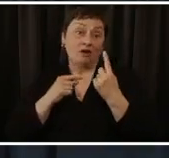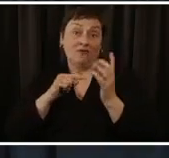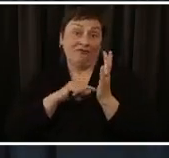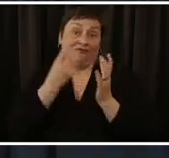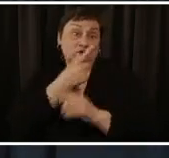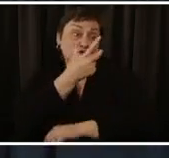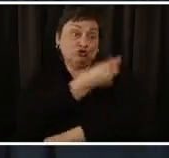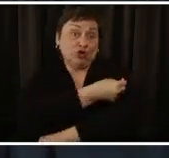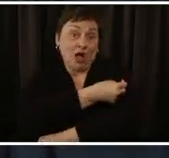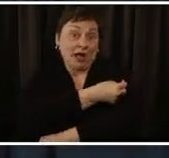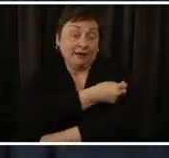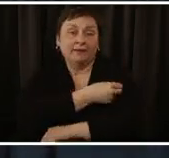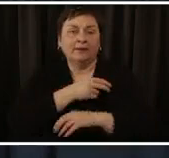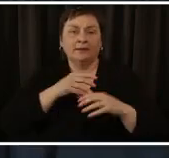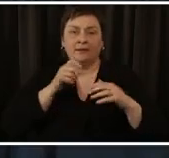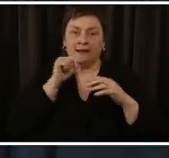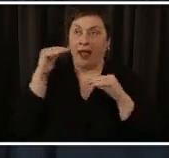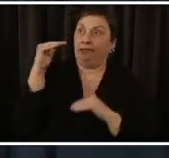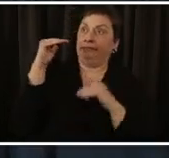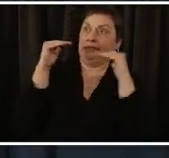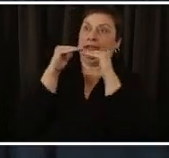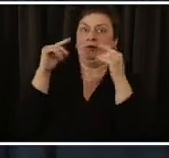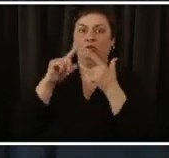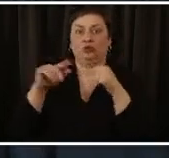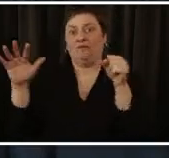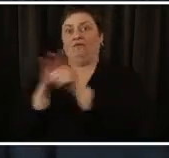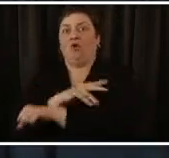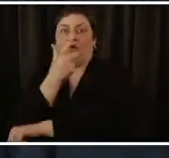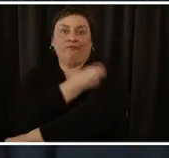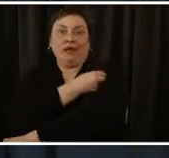the fully vaccinated protection.